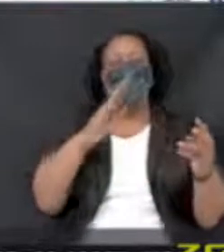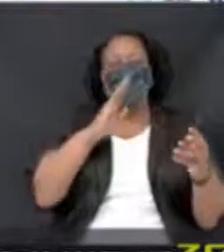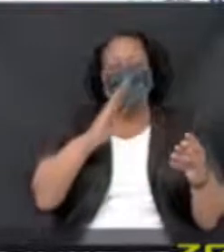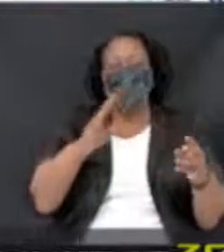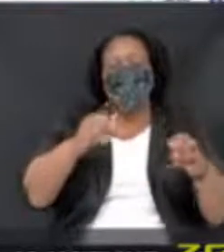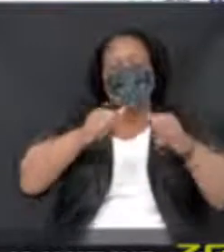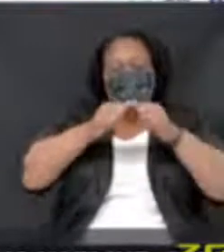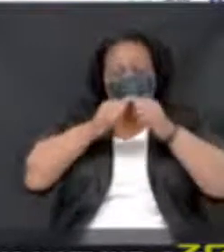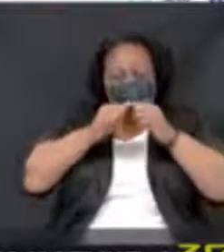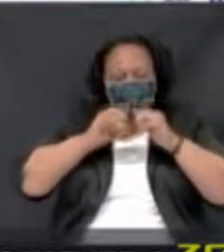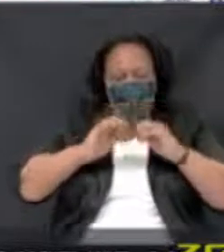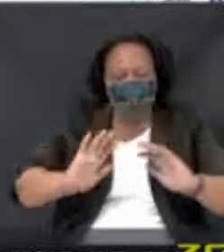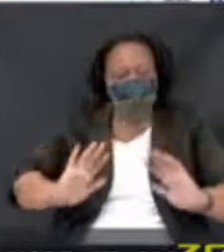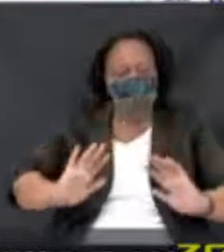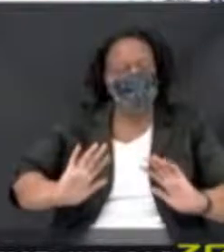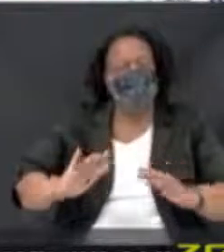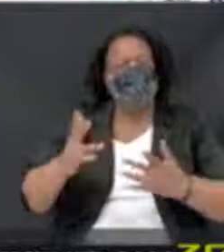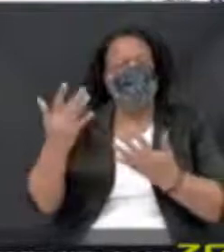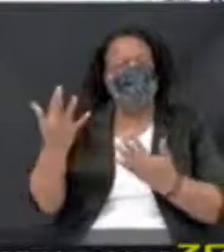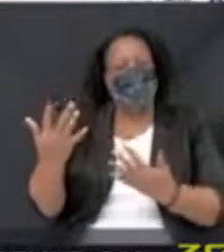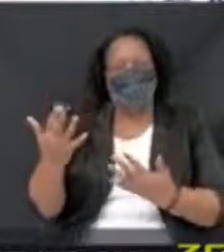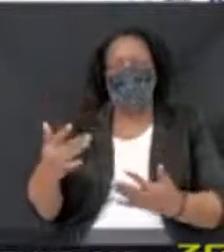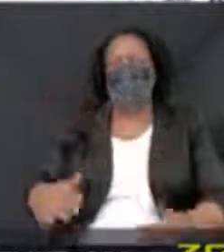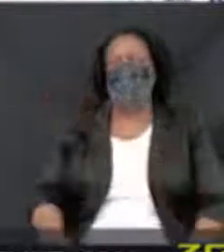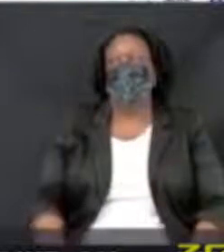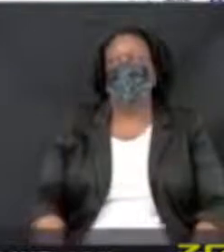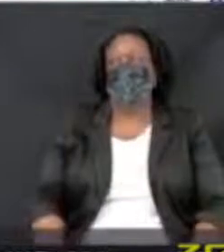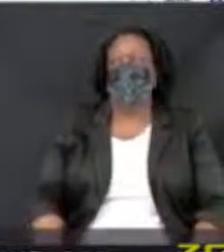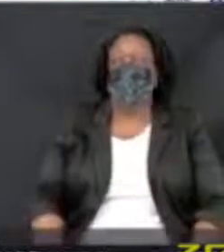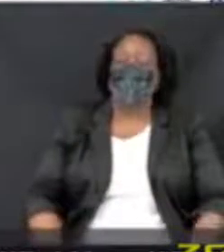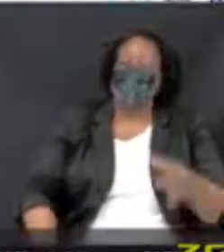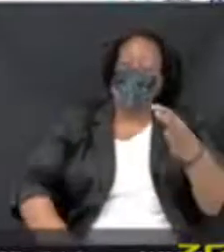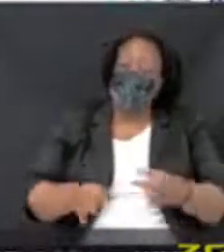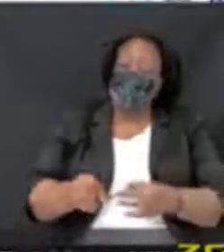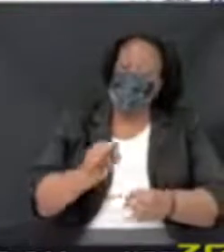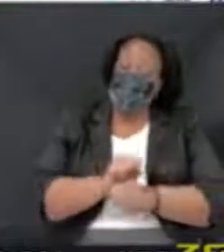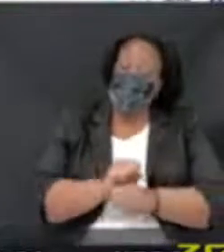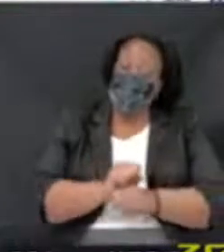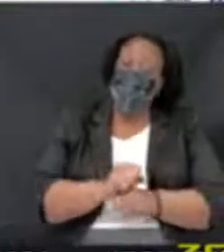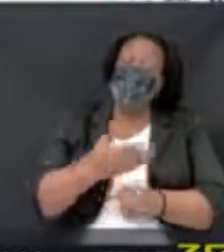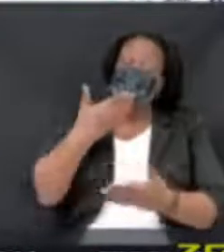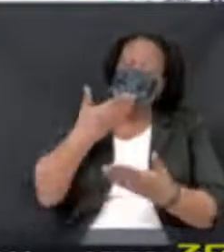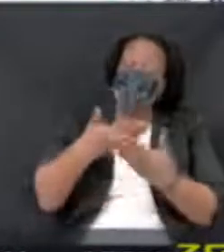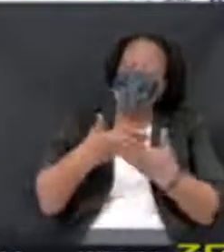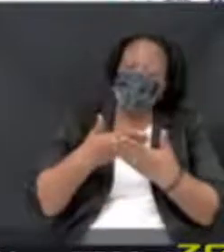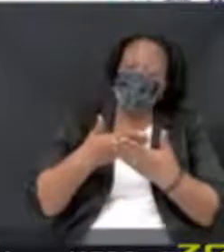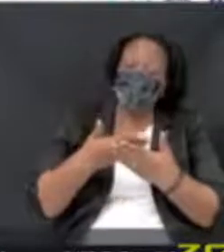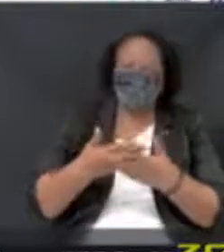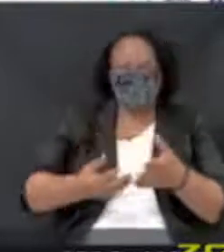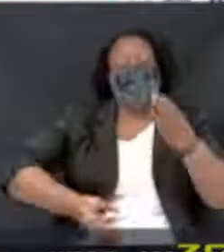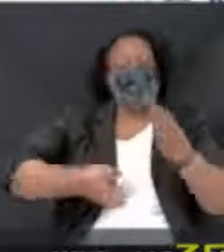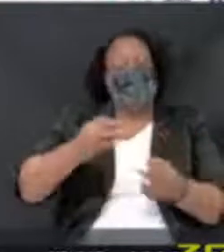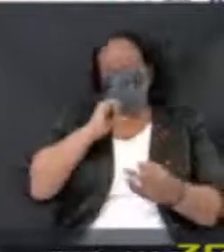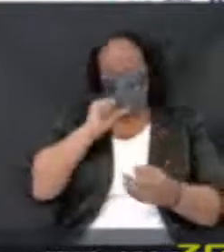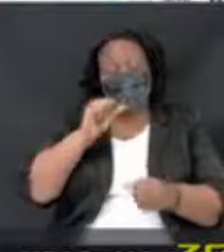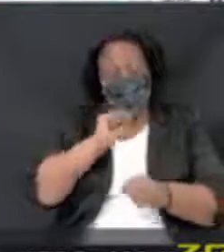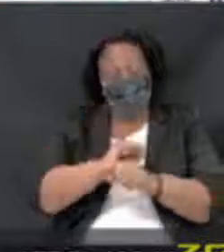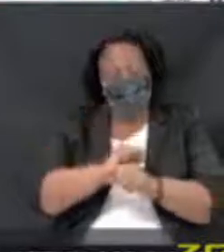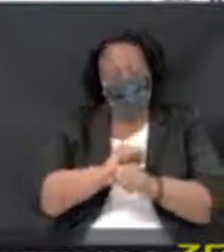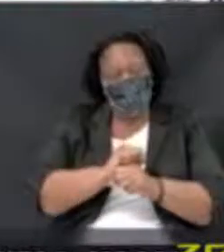the opportunity to work, and if they don't work, then we will adjust and make the necessary